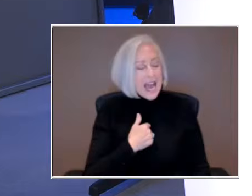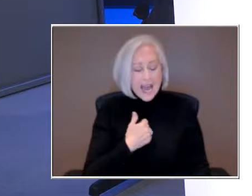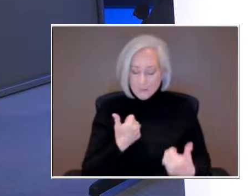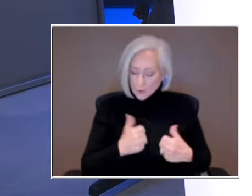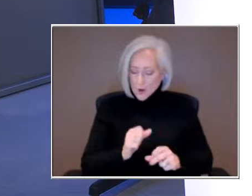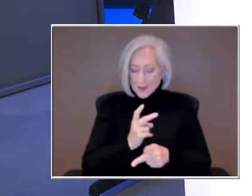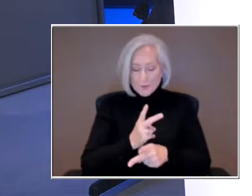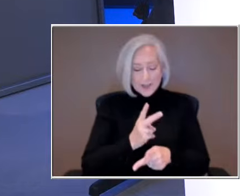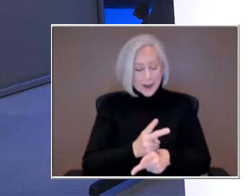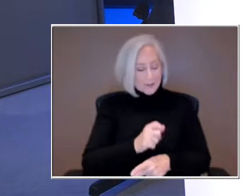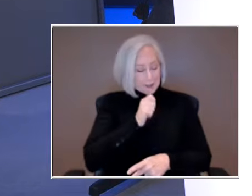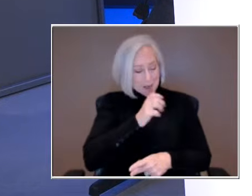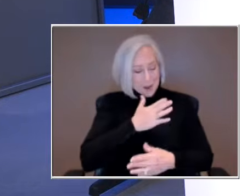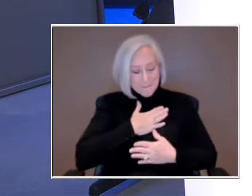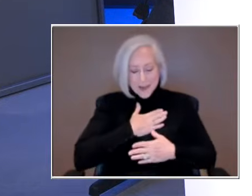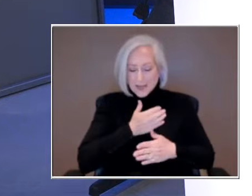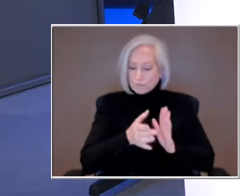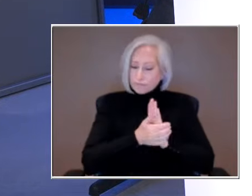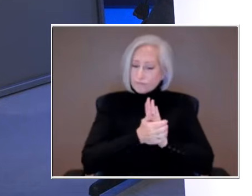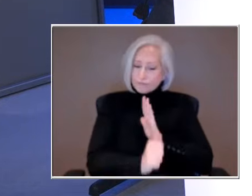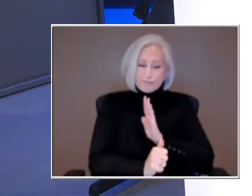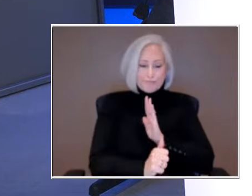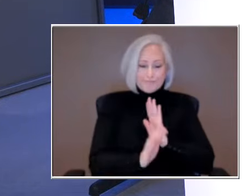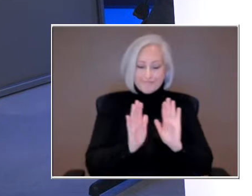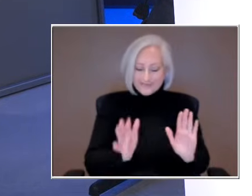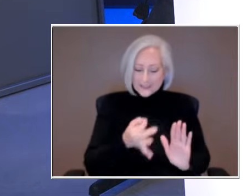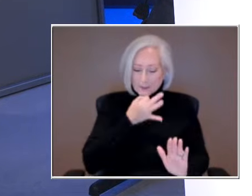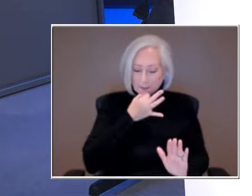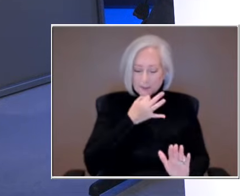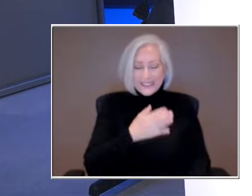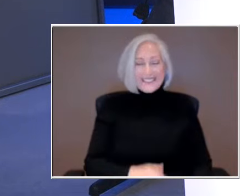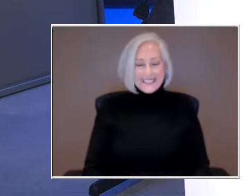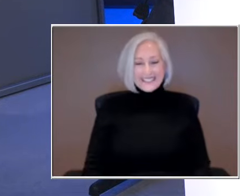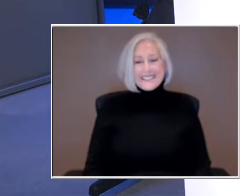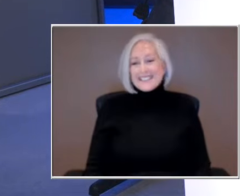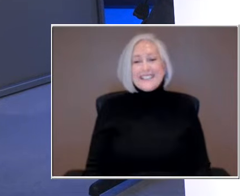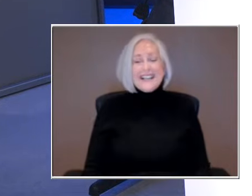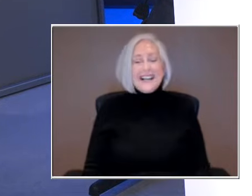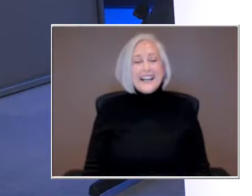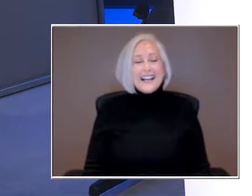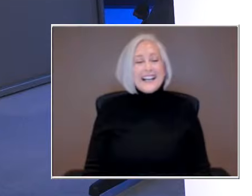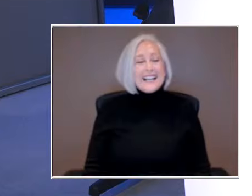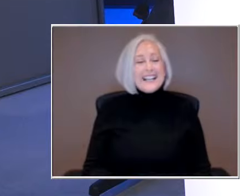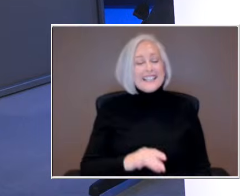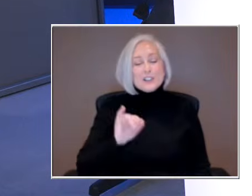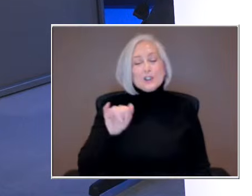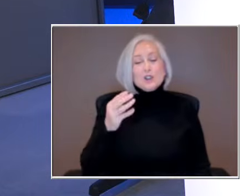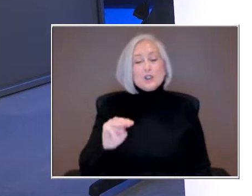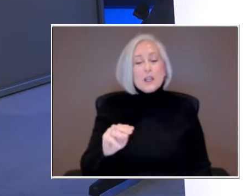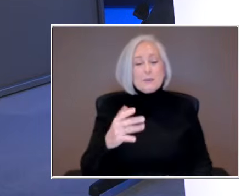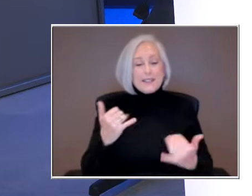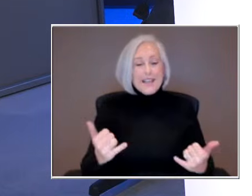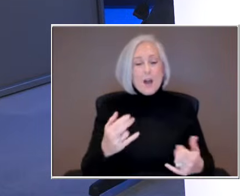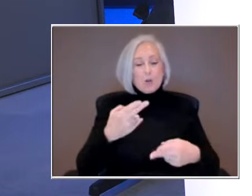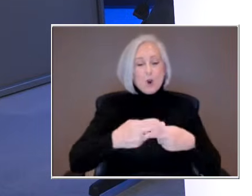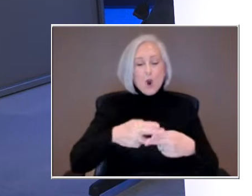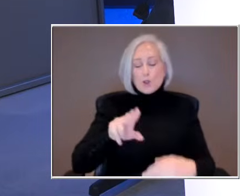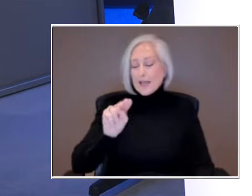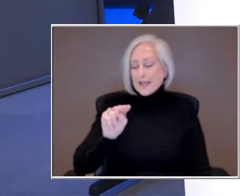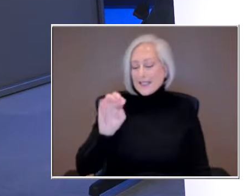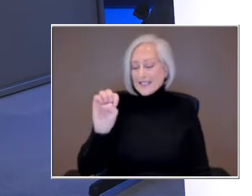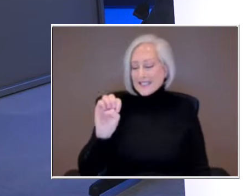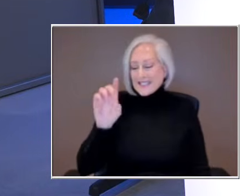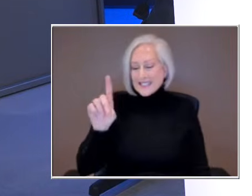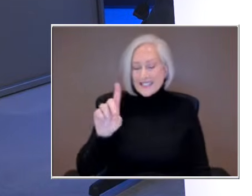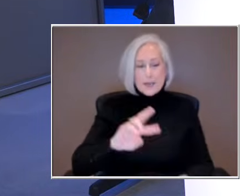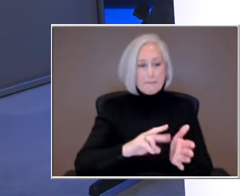great job. You're more in a lane than I would be answering these questions. Jim, you're now considered NED, which means no evidence